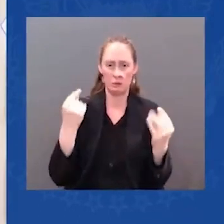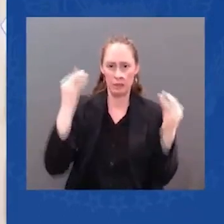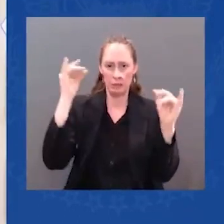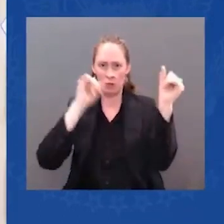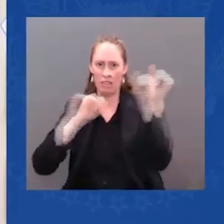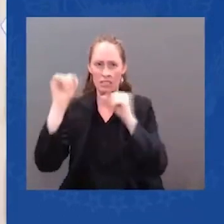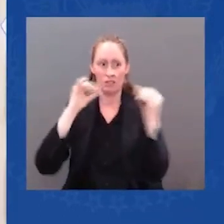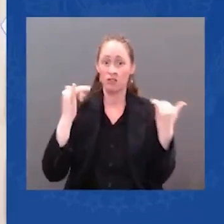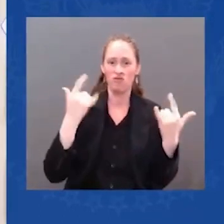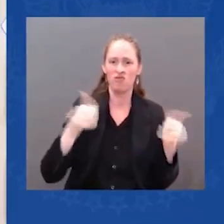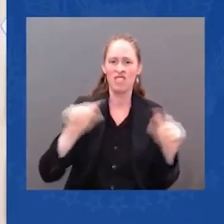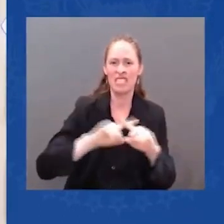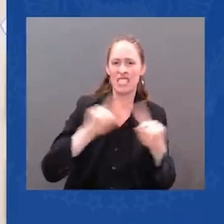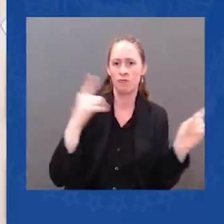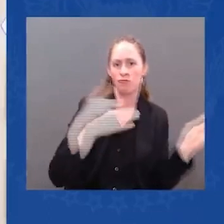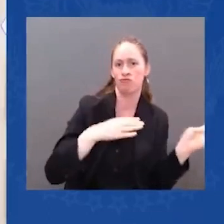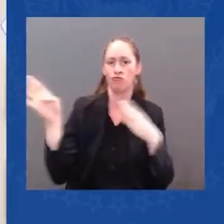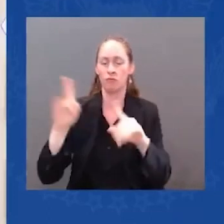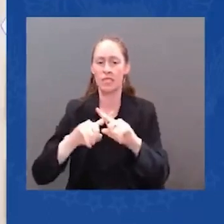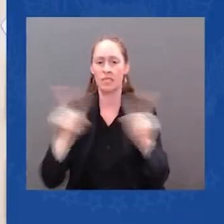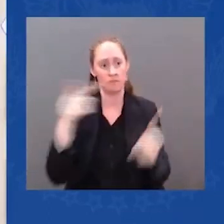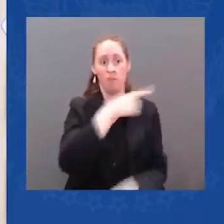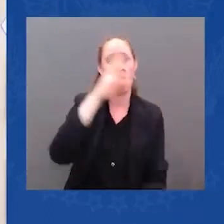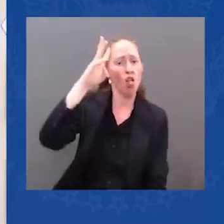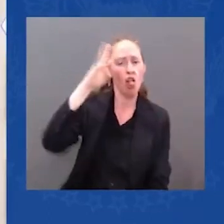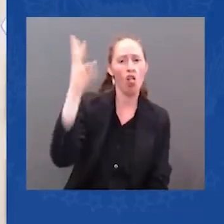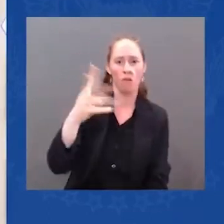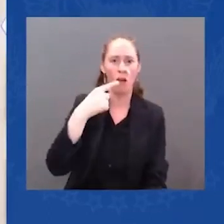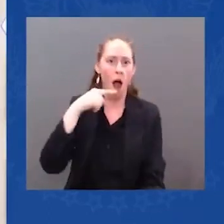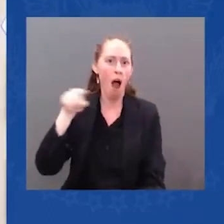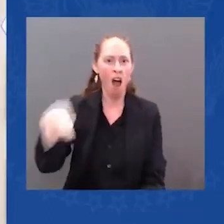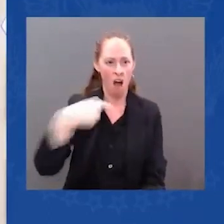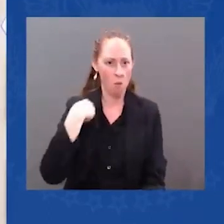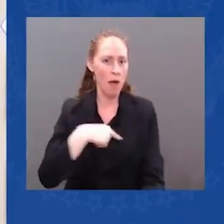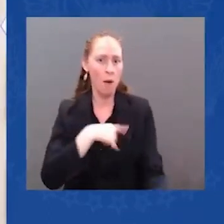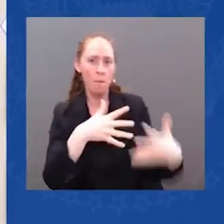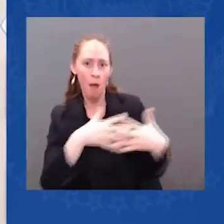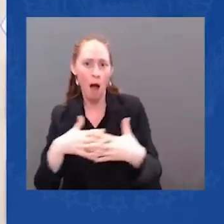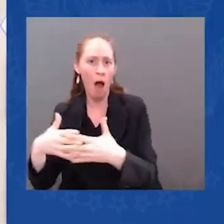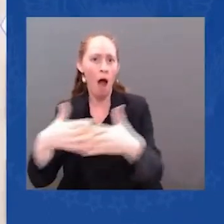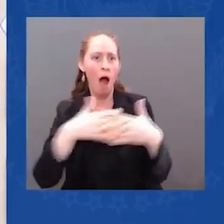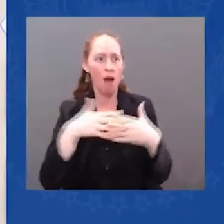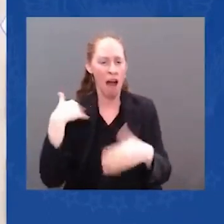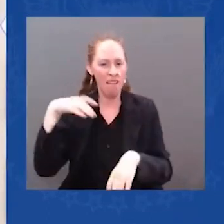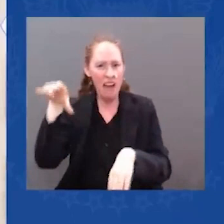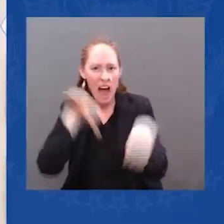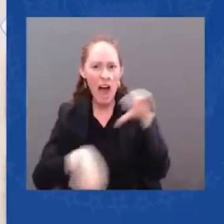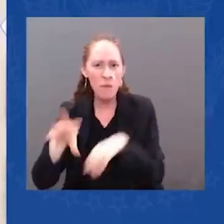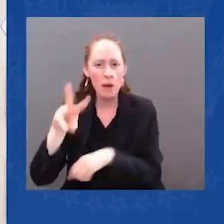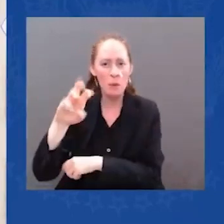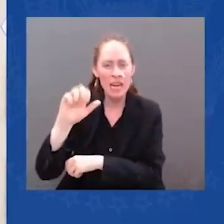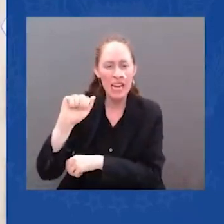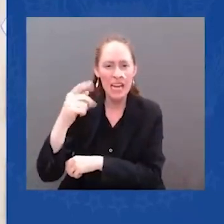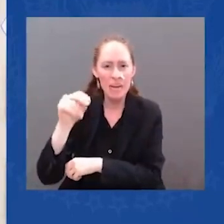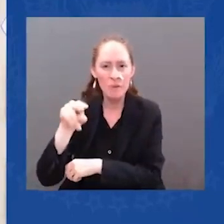have biological as well as chemical weapons in Europe. Simply not true.I guarantee you. They're